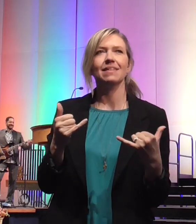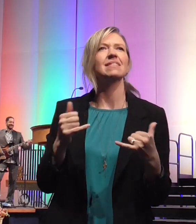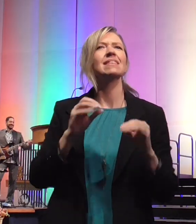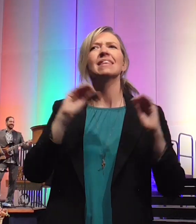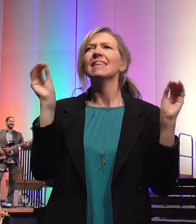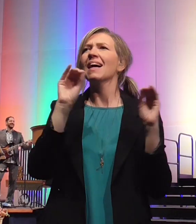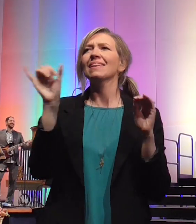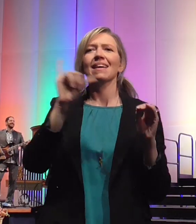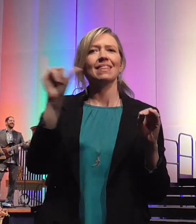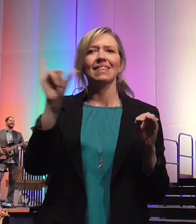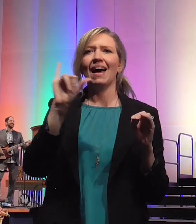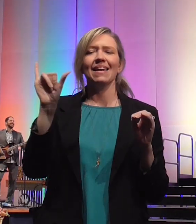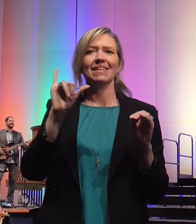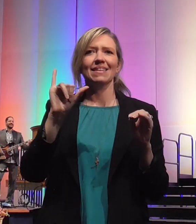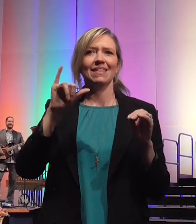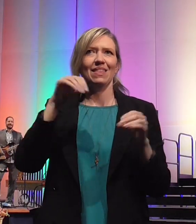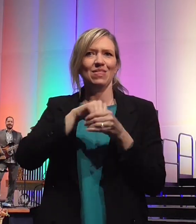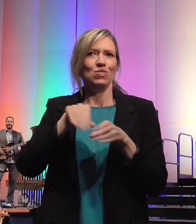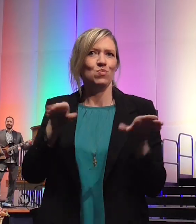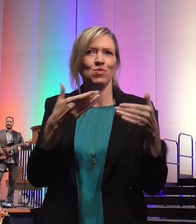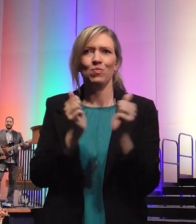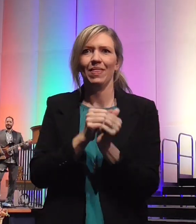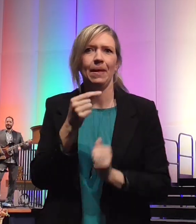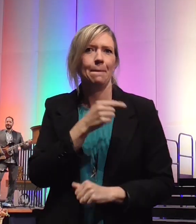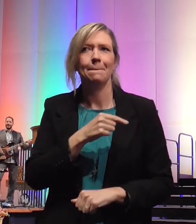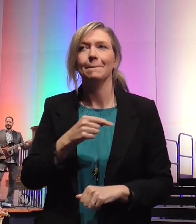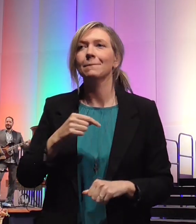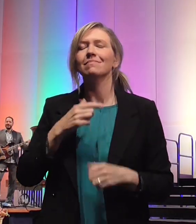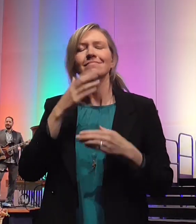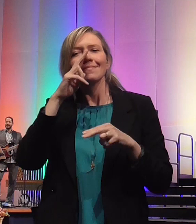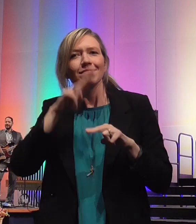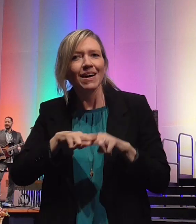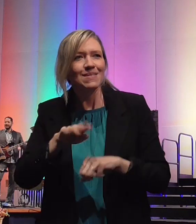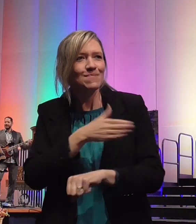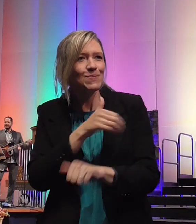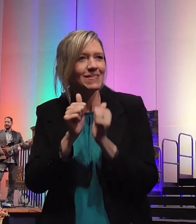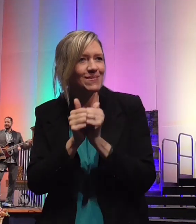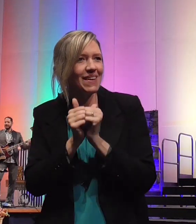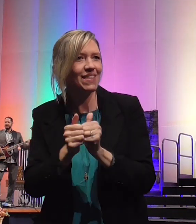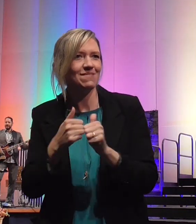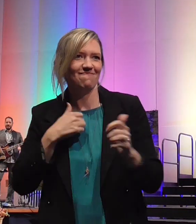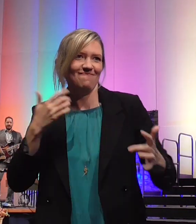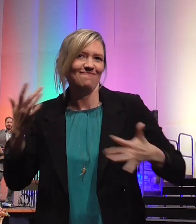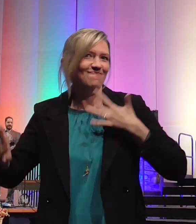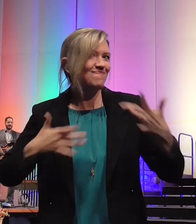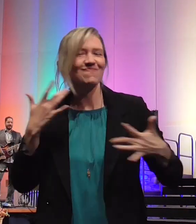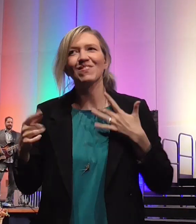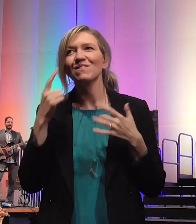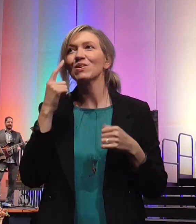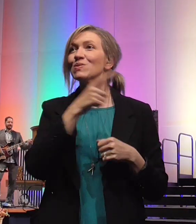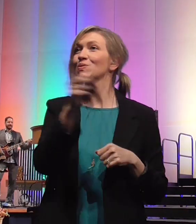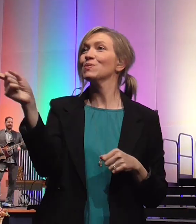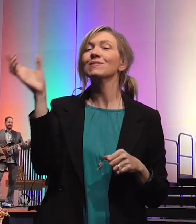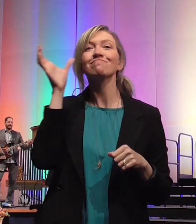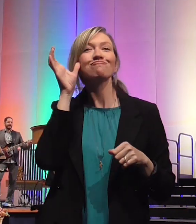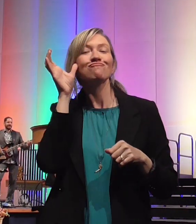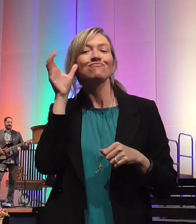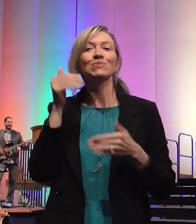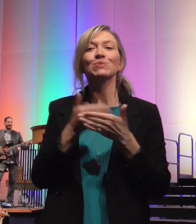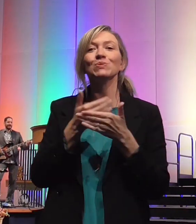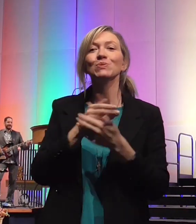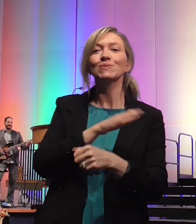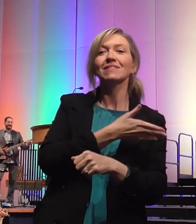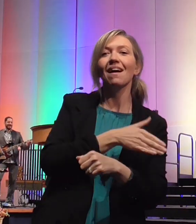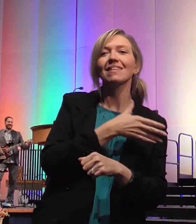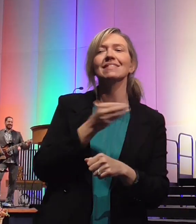And there's nothing like being in the room with Eddie Watkins Jr. We've had so much fun making music with you, and I am so excited for you to hear the new